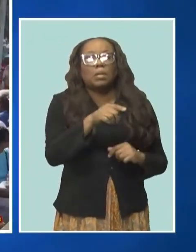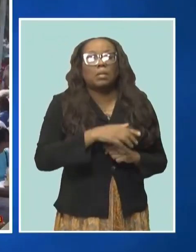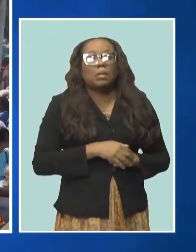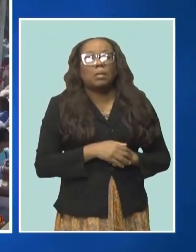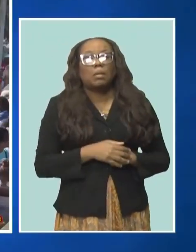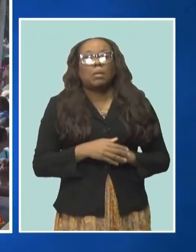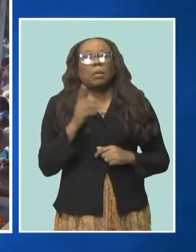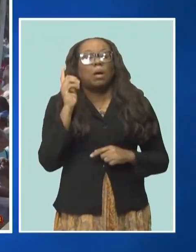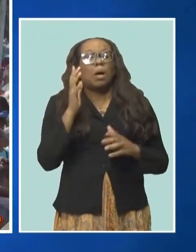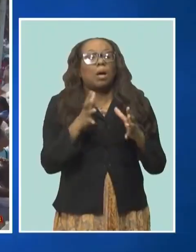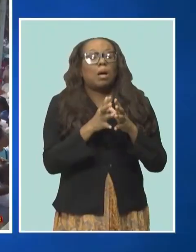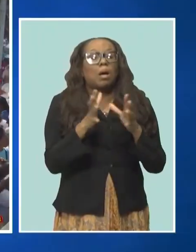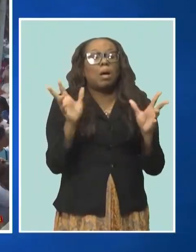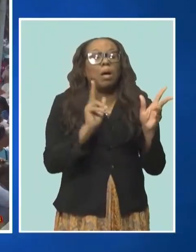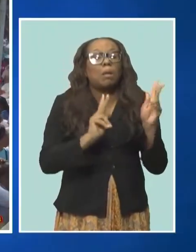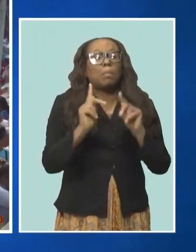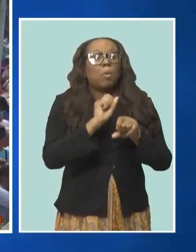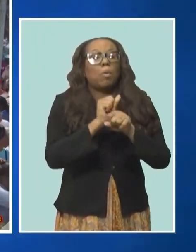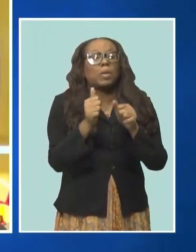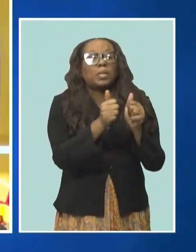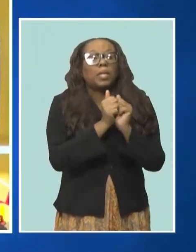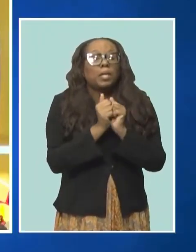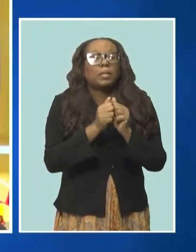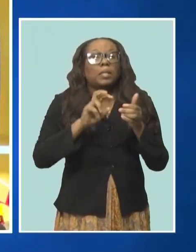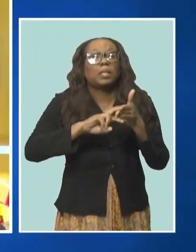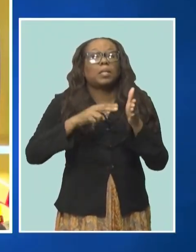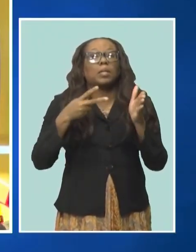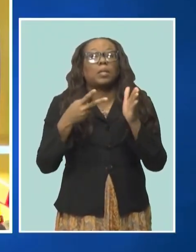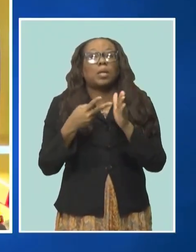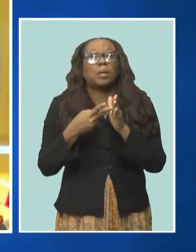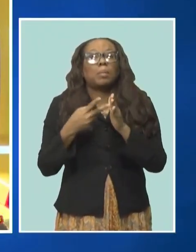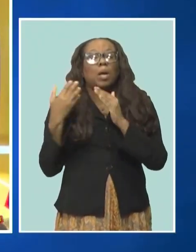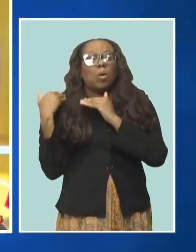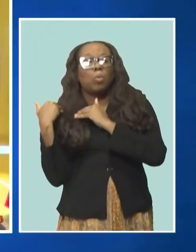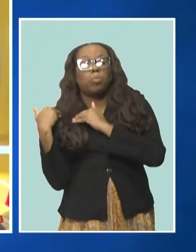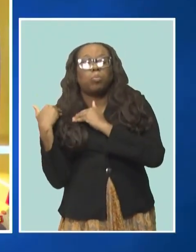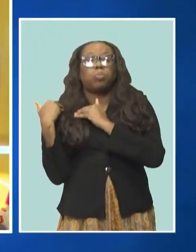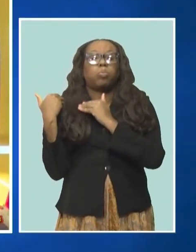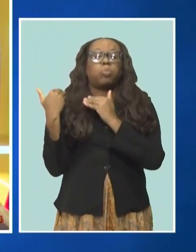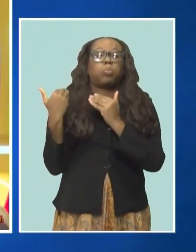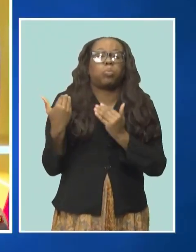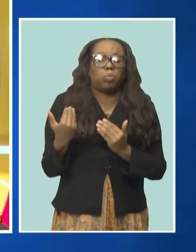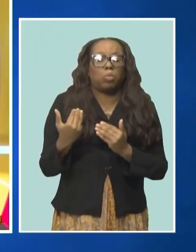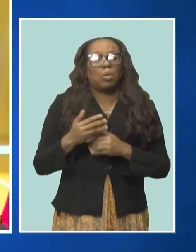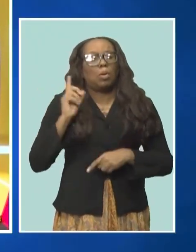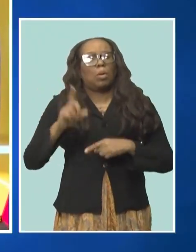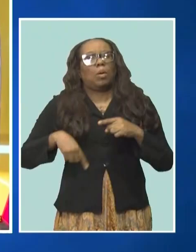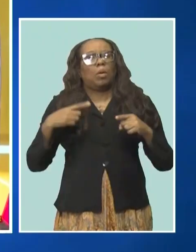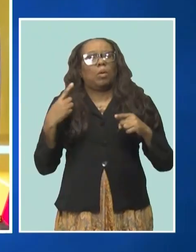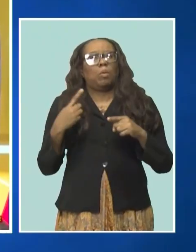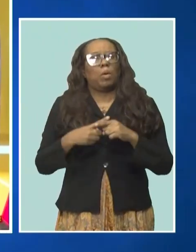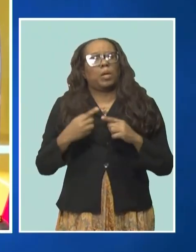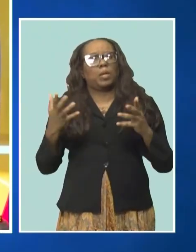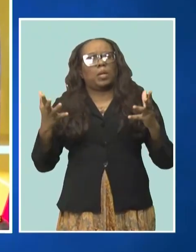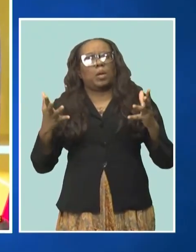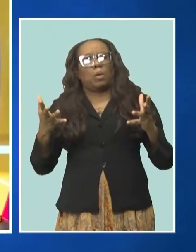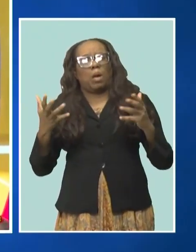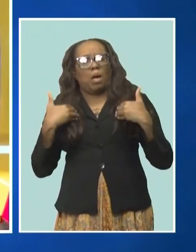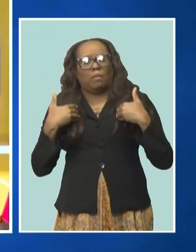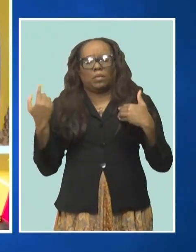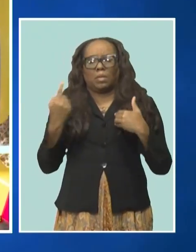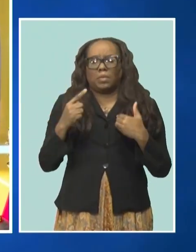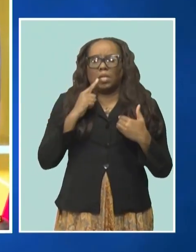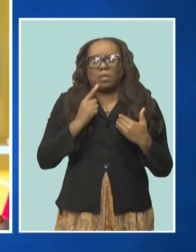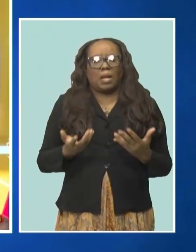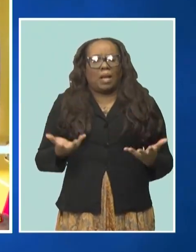what? Make light work. Because when all of us come together to lift something heavy, we can do it